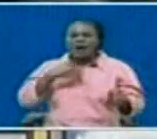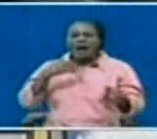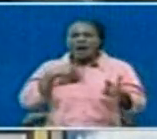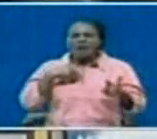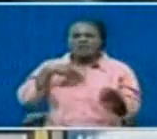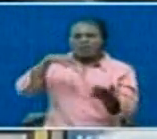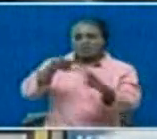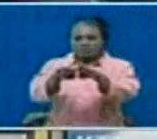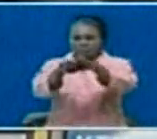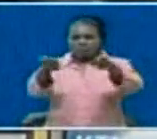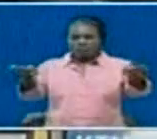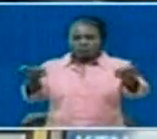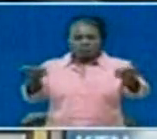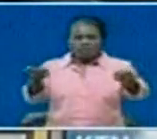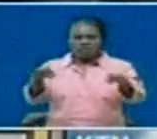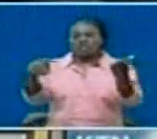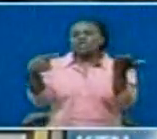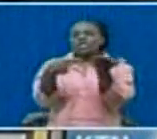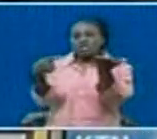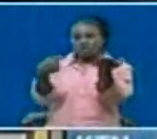platform for digital